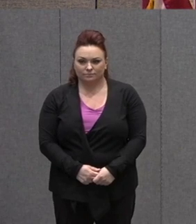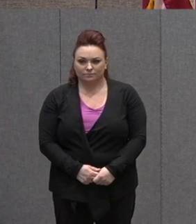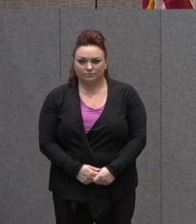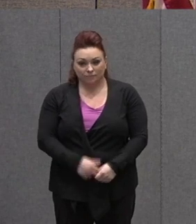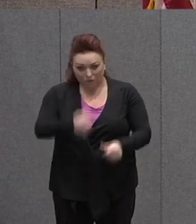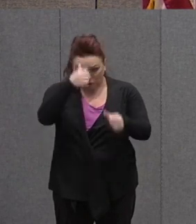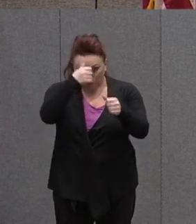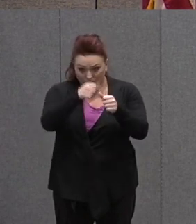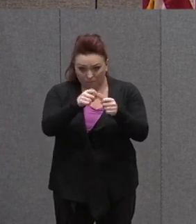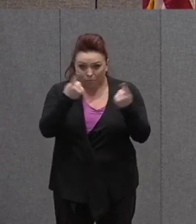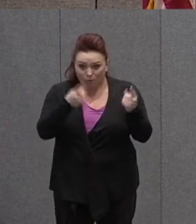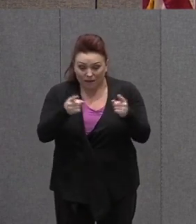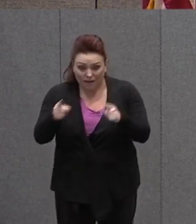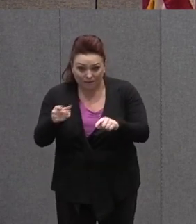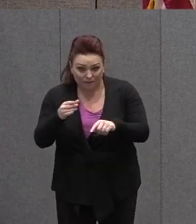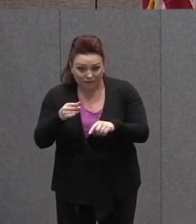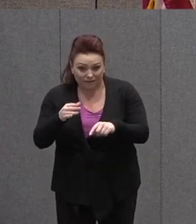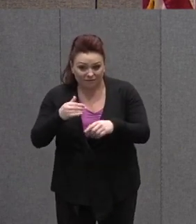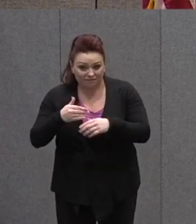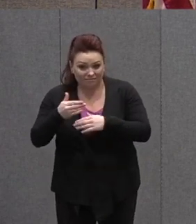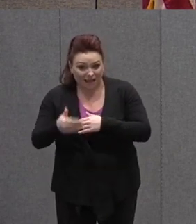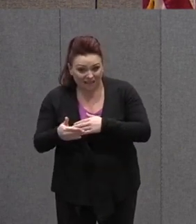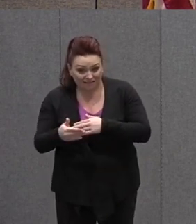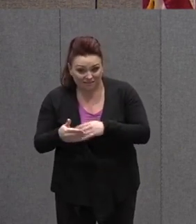Do you remember what happened after that?